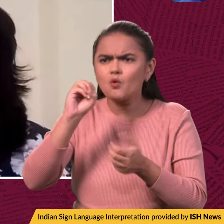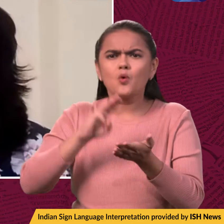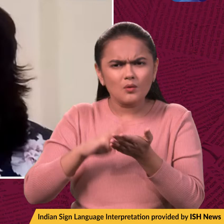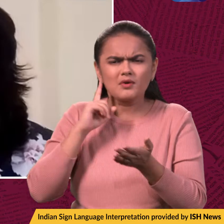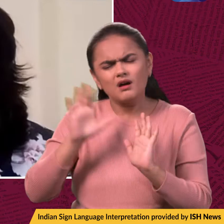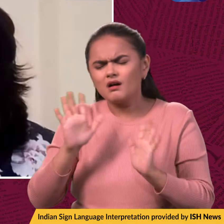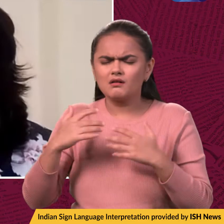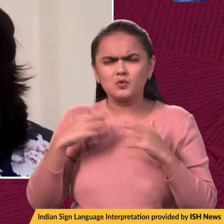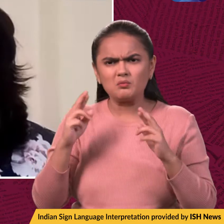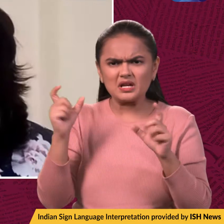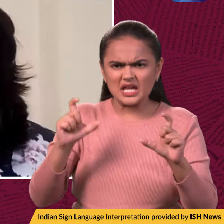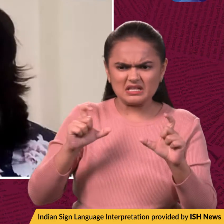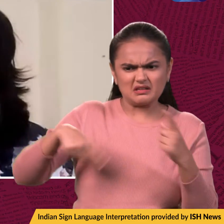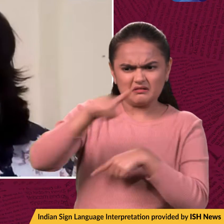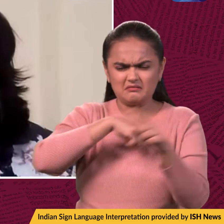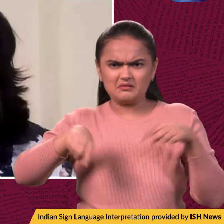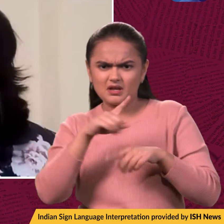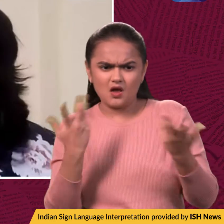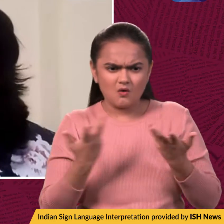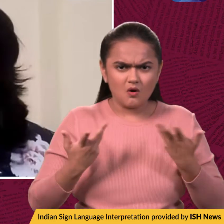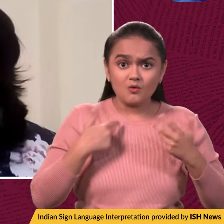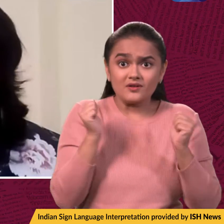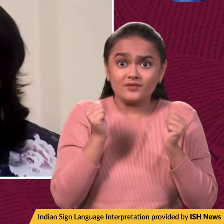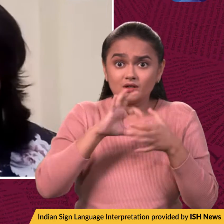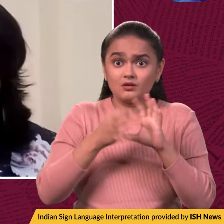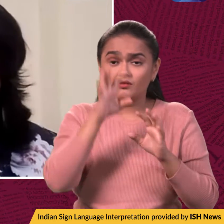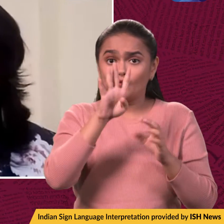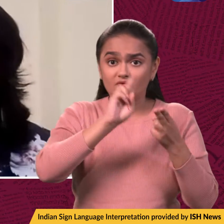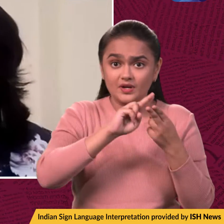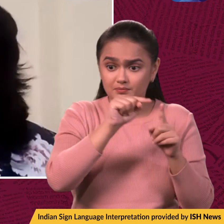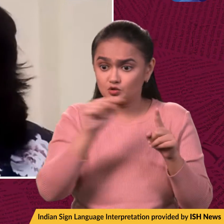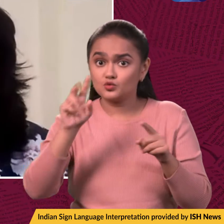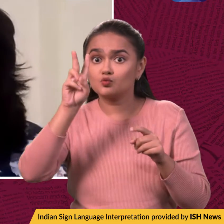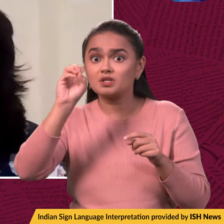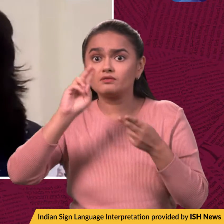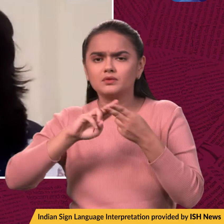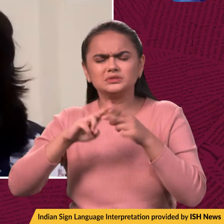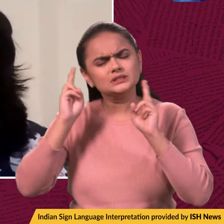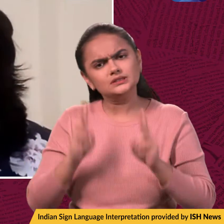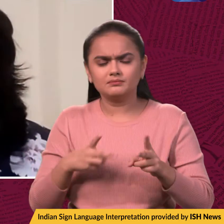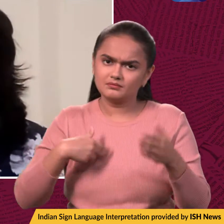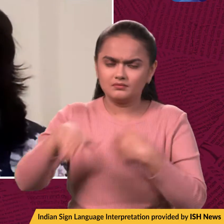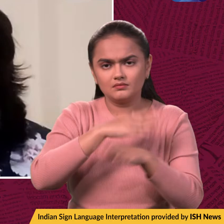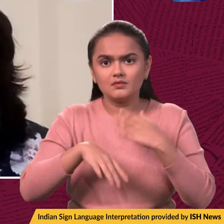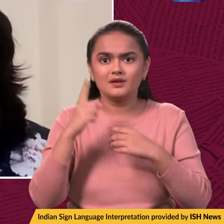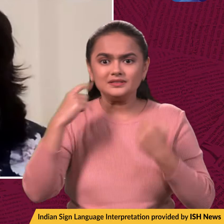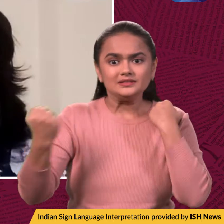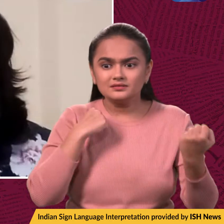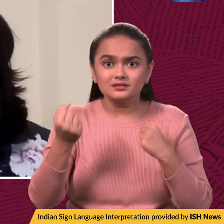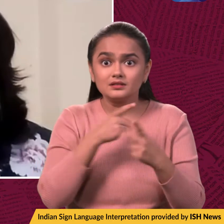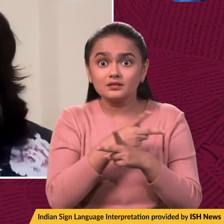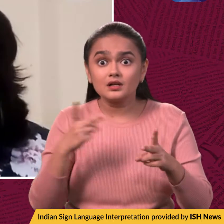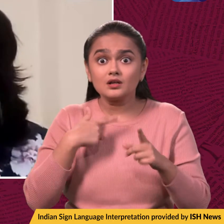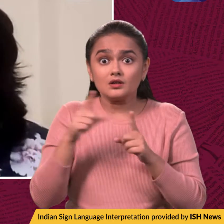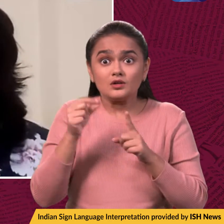Now, Beijing is set to host the Winter Olympics from the 4th of February to the 20th of February, with all athletes and staff